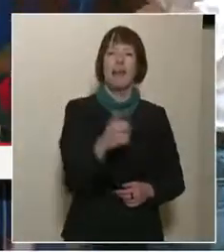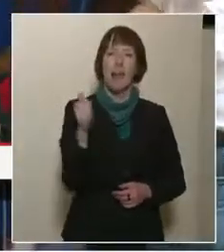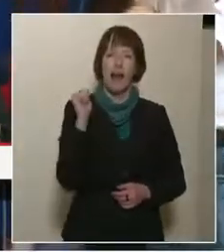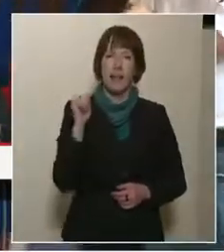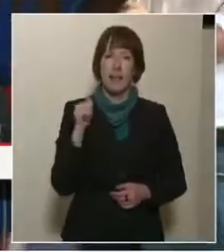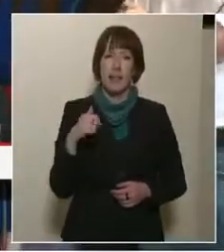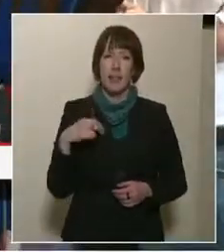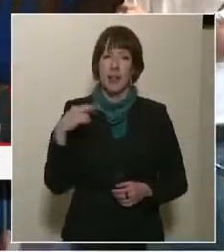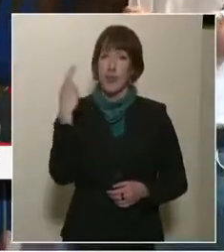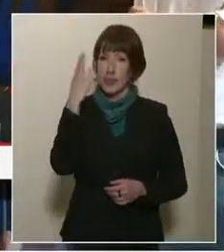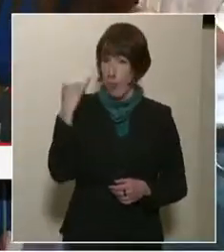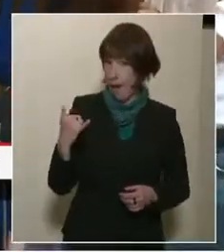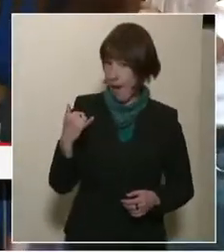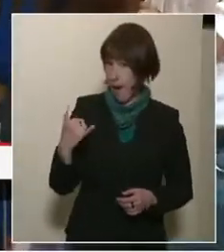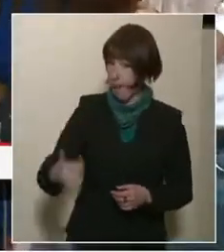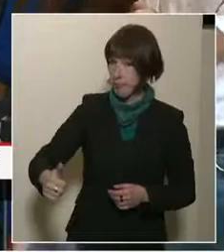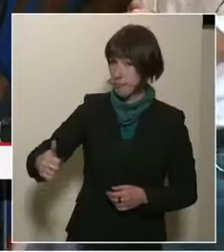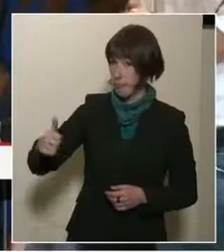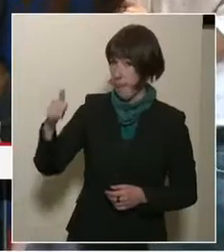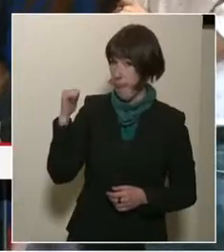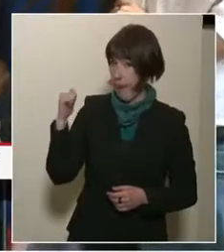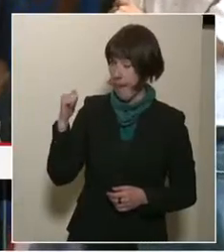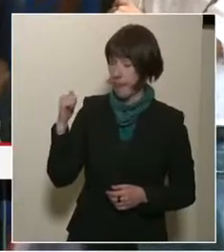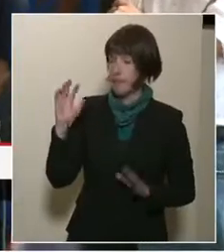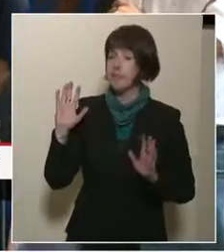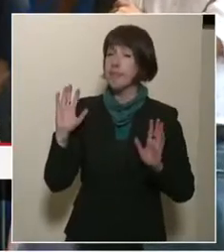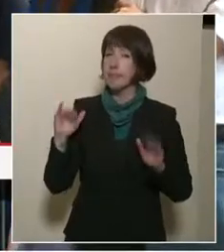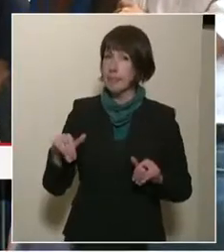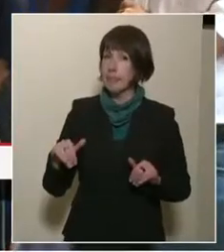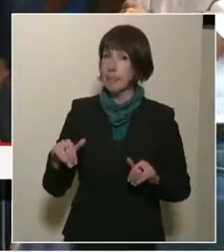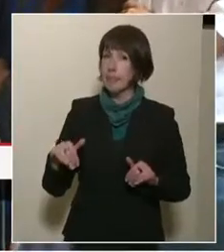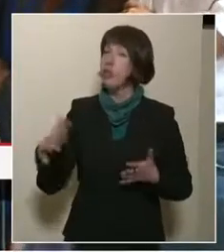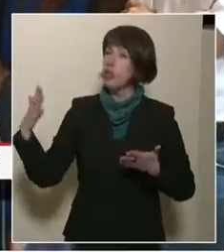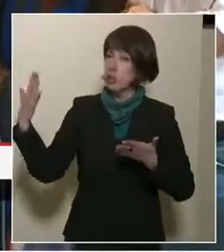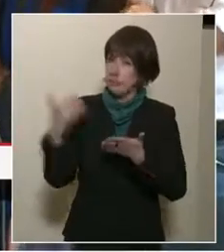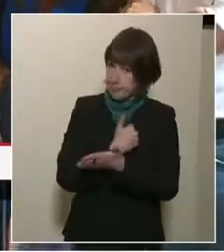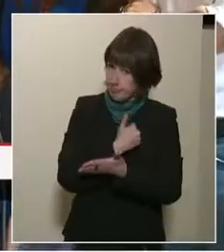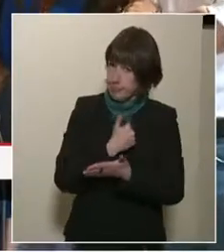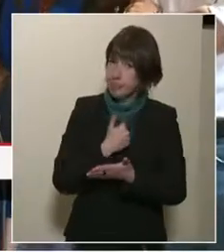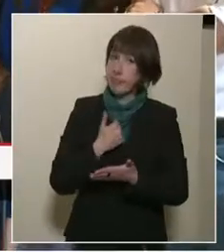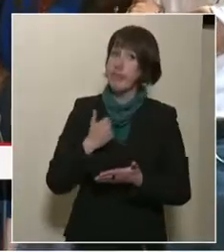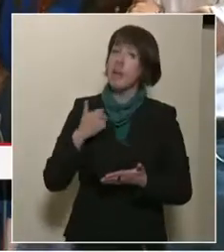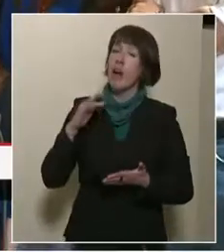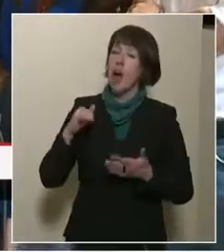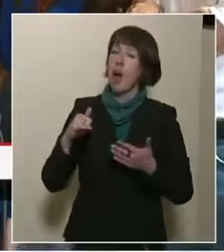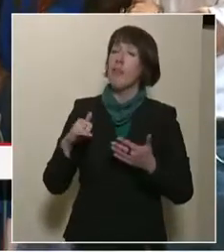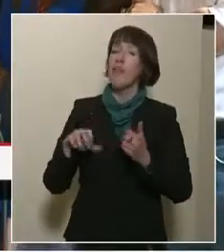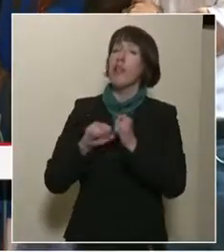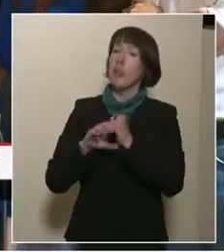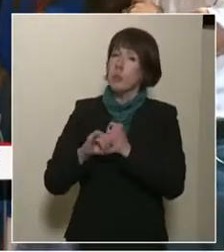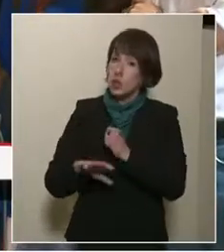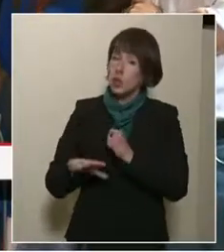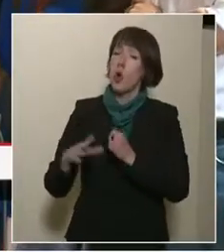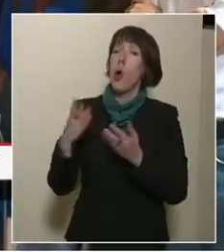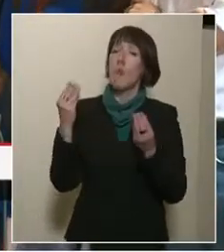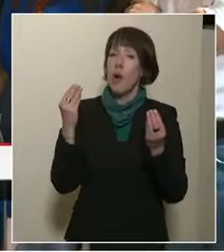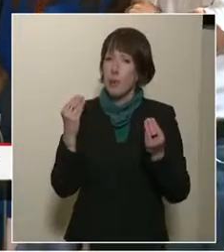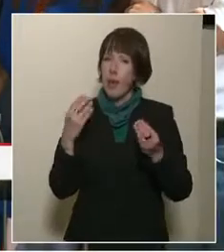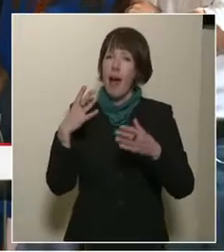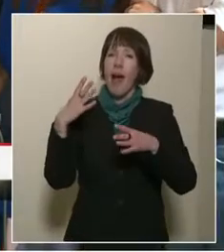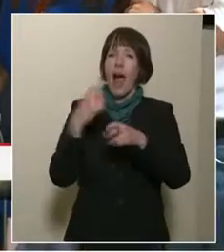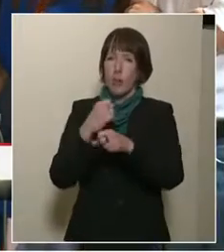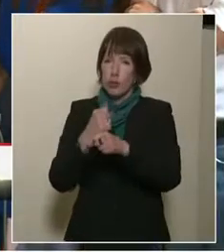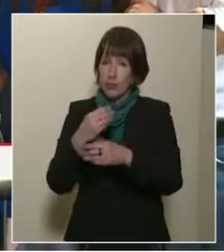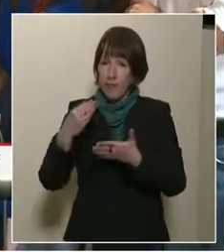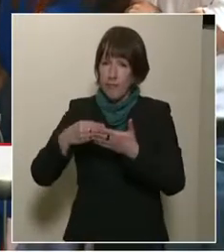reason she's in the back is because she actually took advantage of the Commercial Property Acquisition Fund, and she